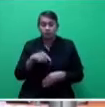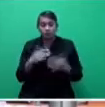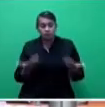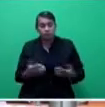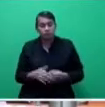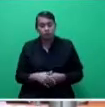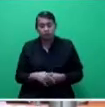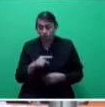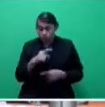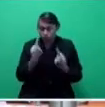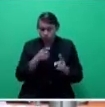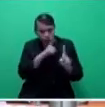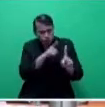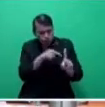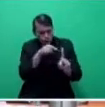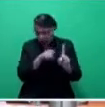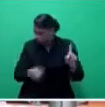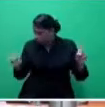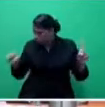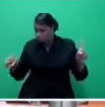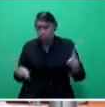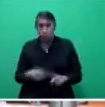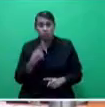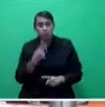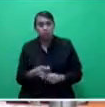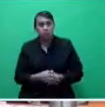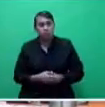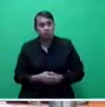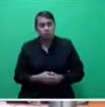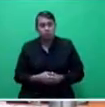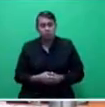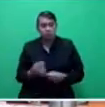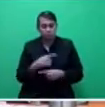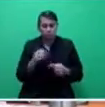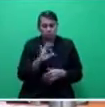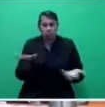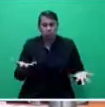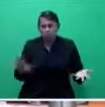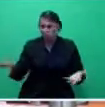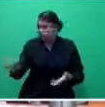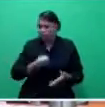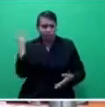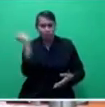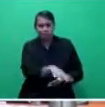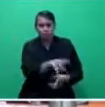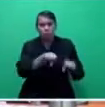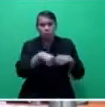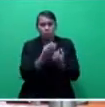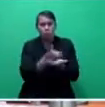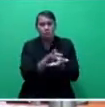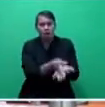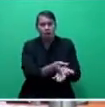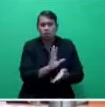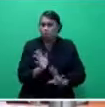Mr. Honourable Prasad seems to be insinuating, we have not put them immediately onto the social welfare system. We're calling them